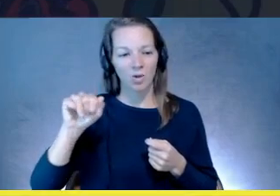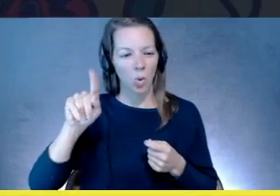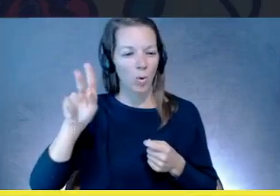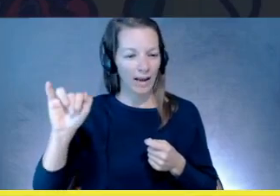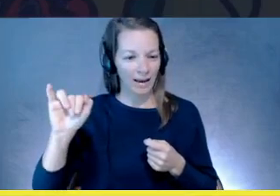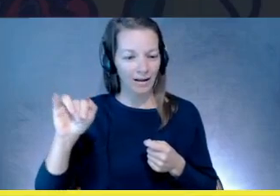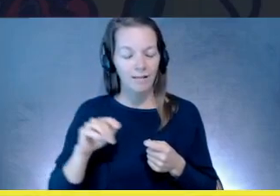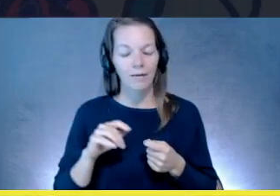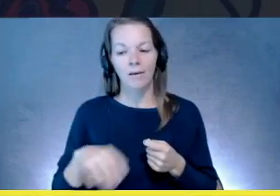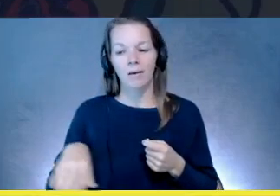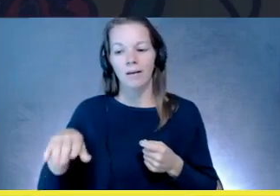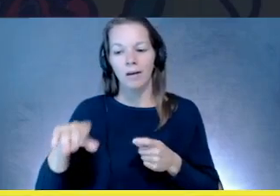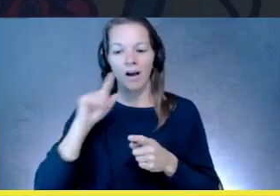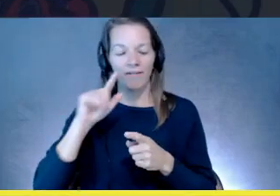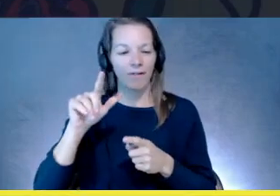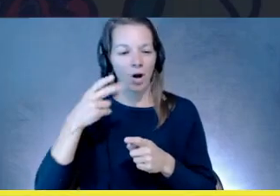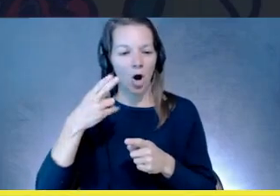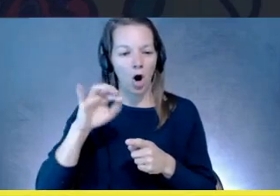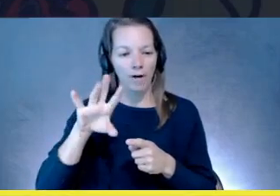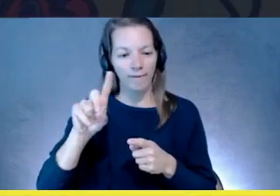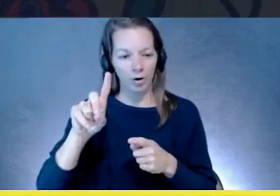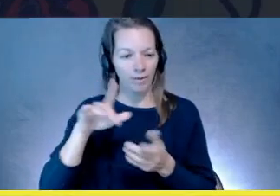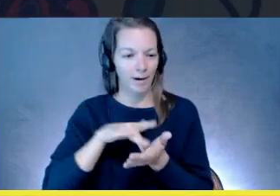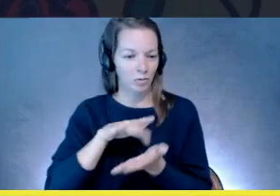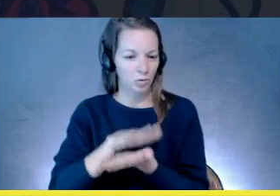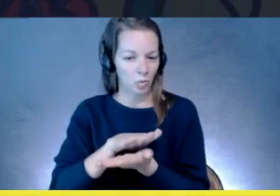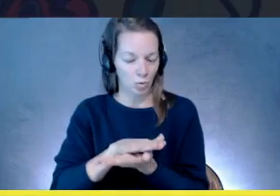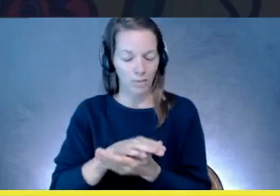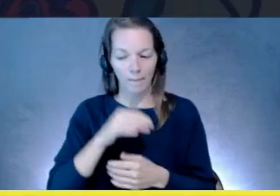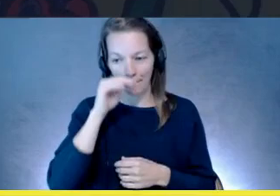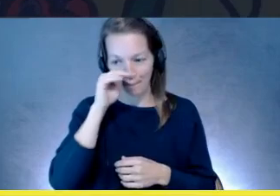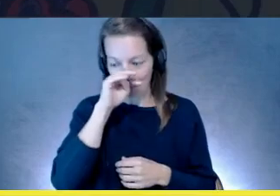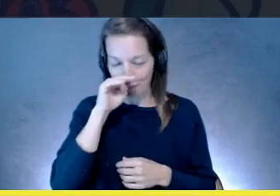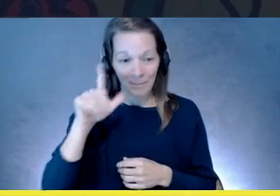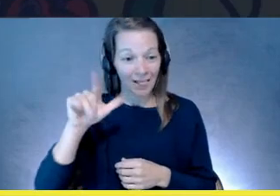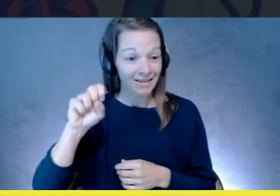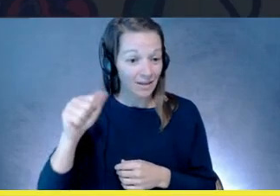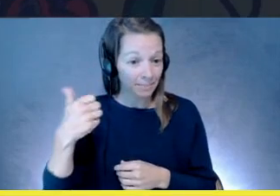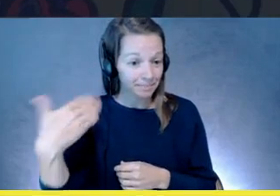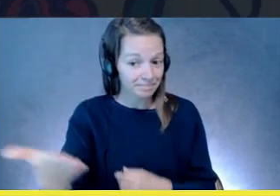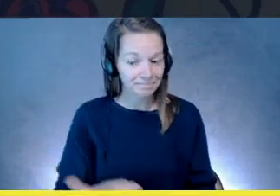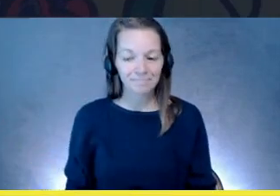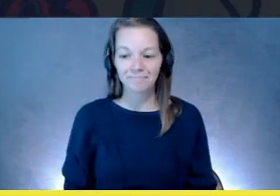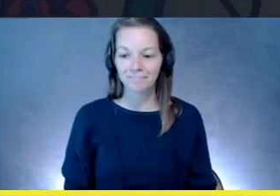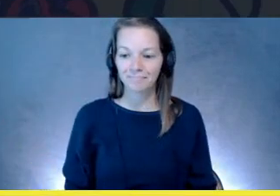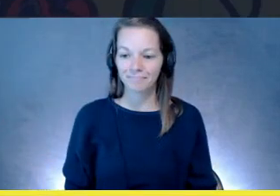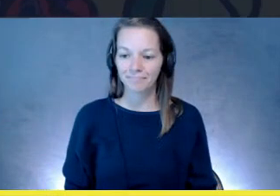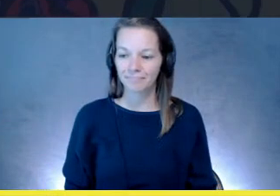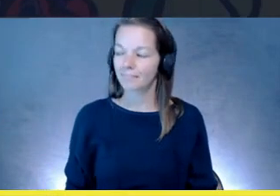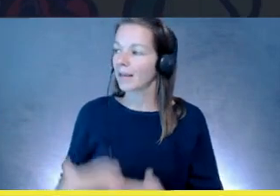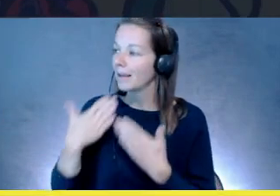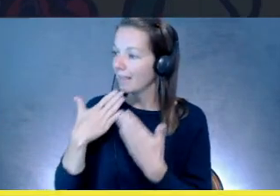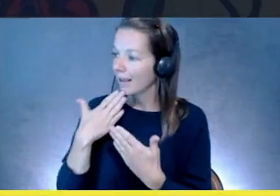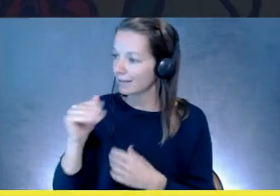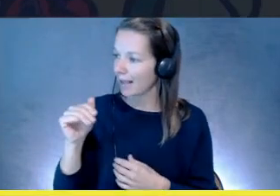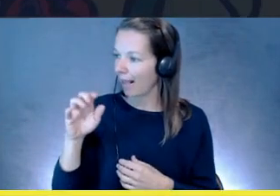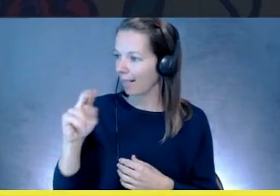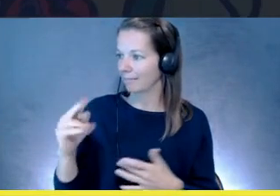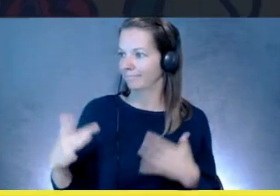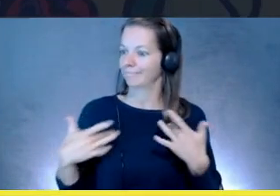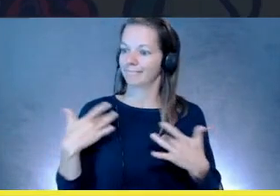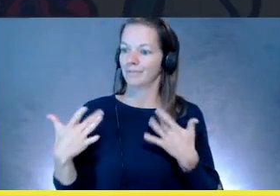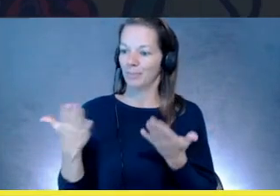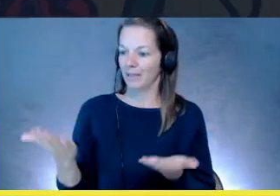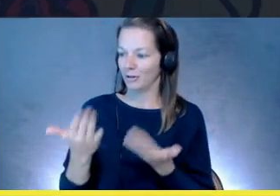medicine, Harvard Medical School, one of our theme advisors. Lisa, over to you. Thanks, Alan. I'm really happy to be here